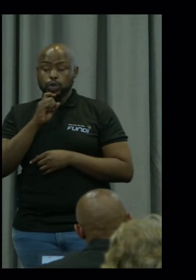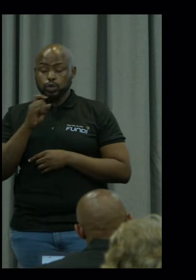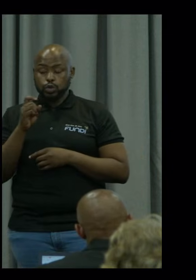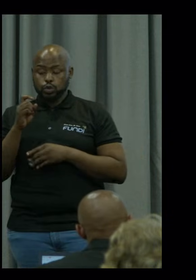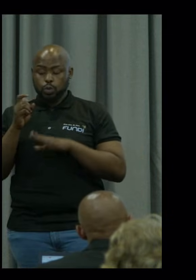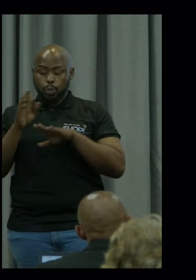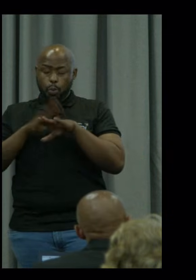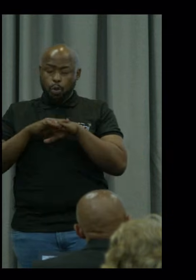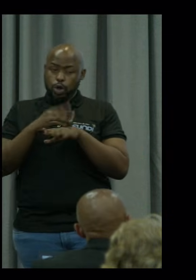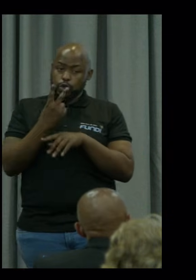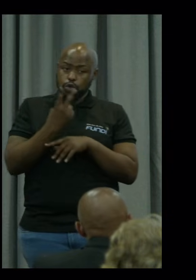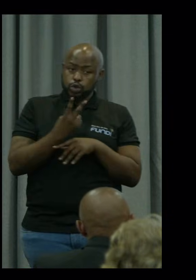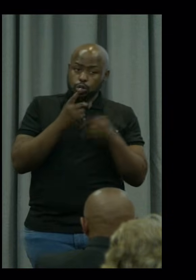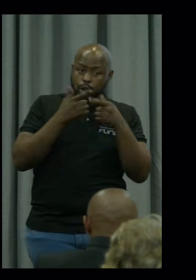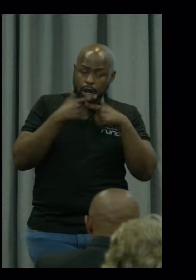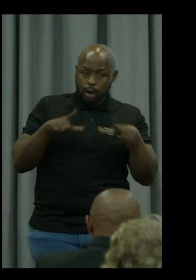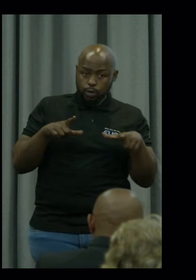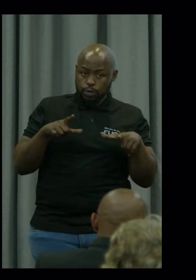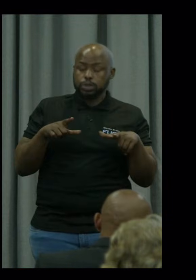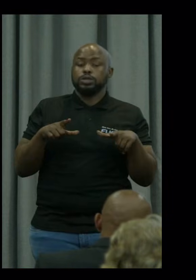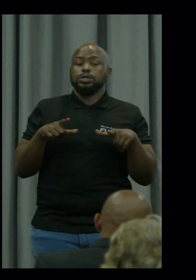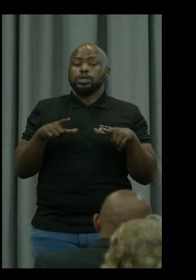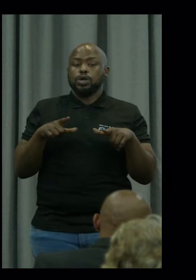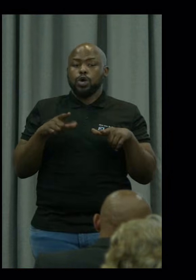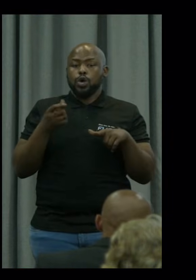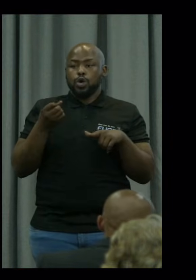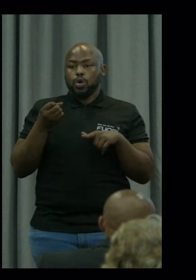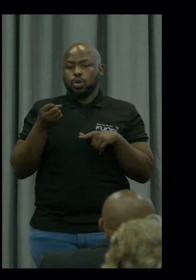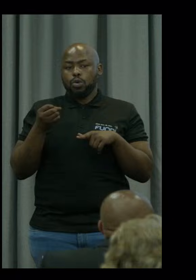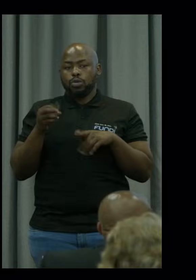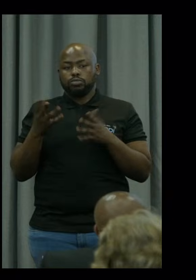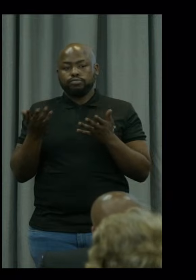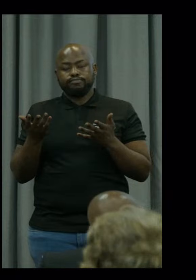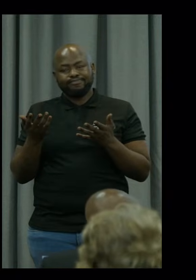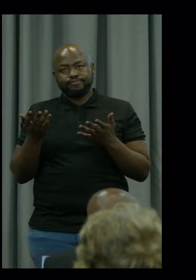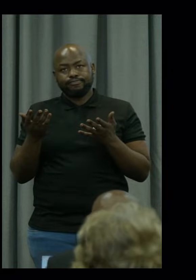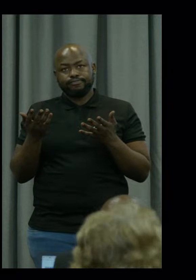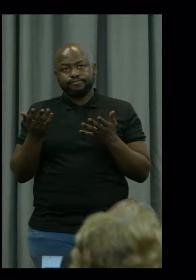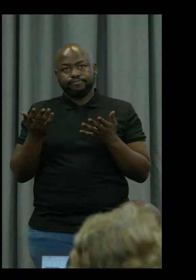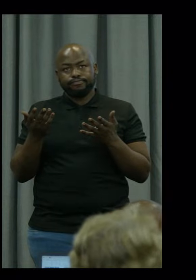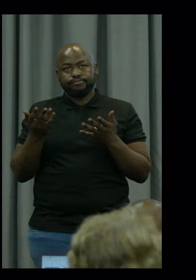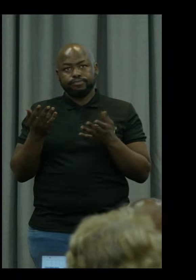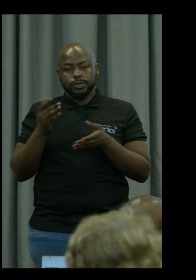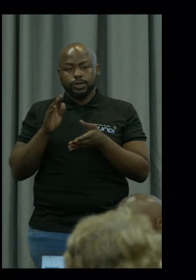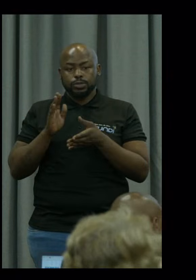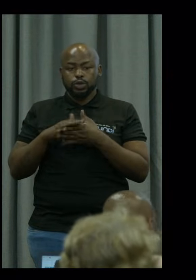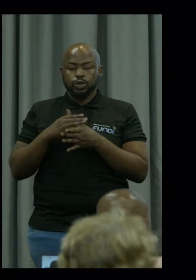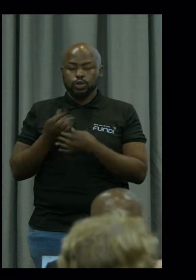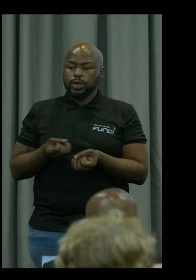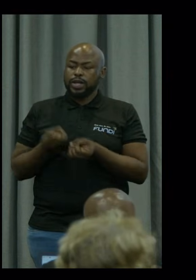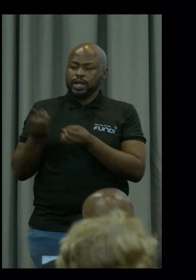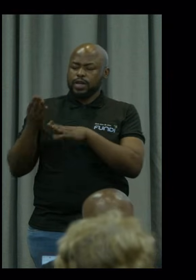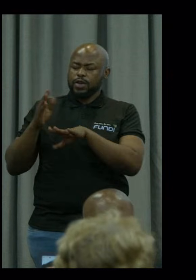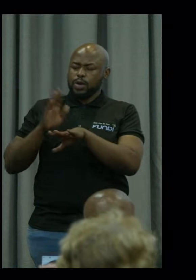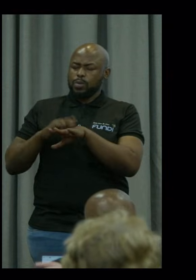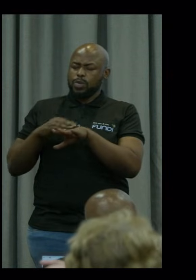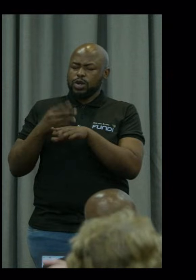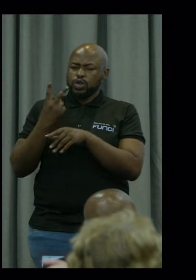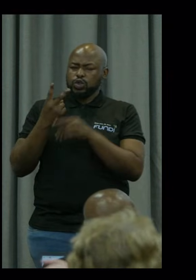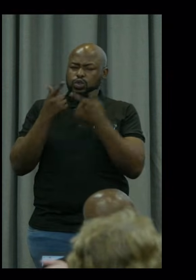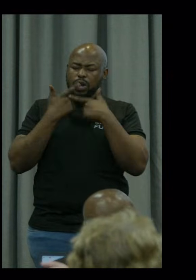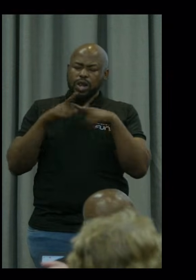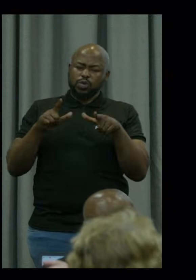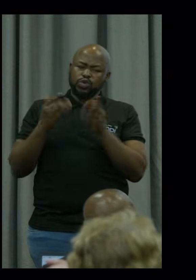than 2 languages? All right? Because we're giving more than 2 languages at